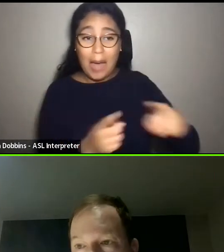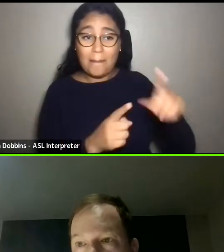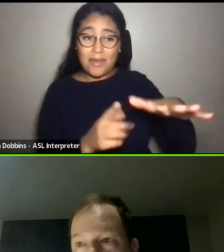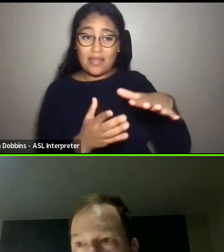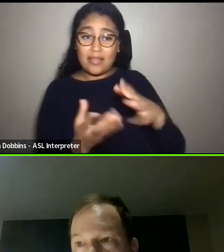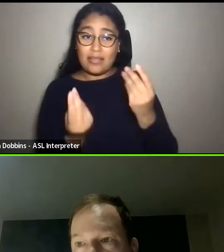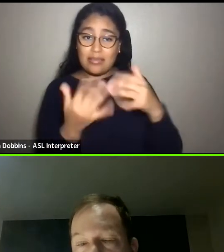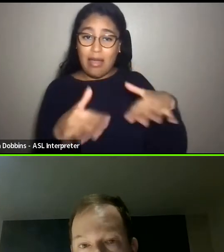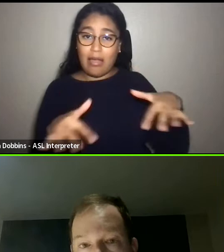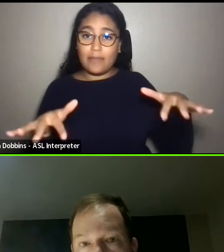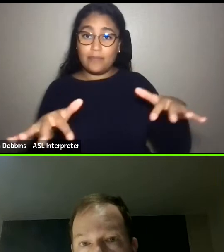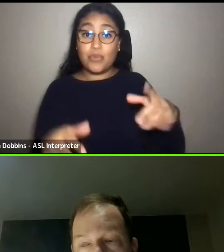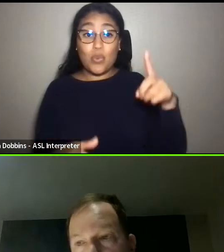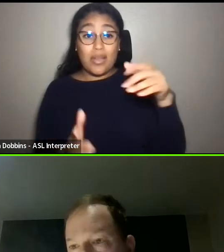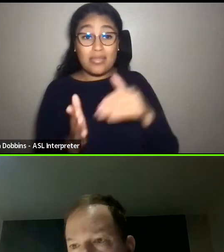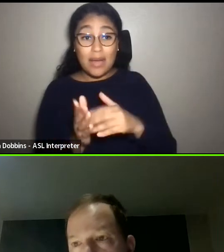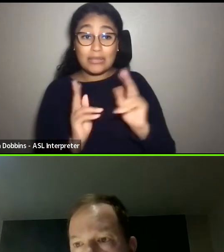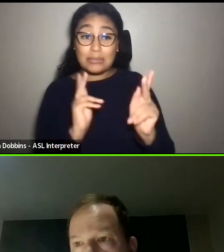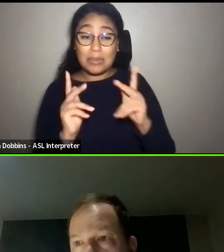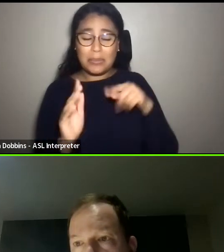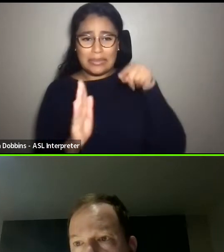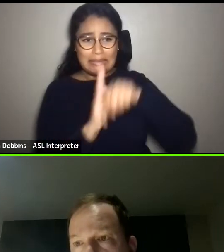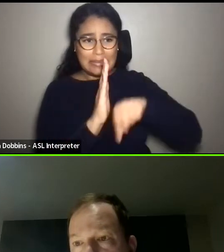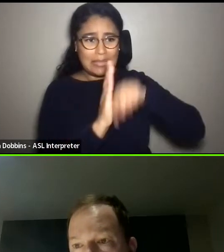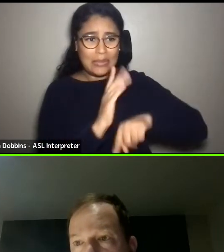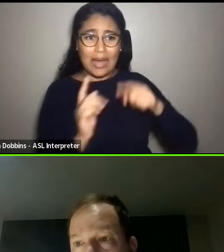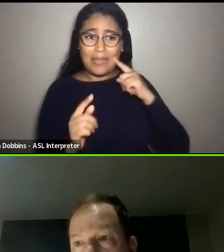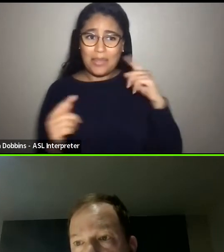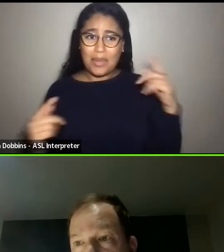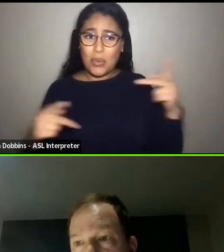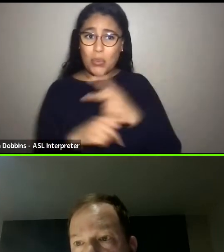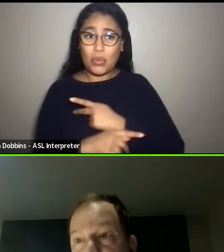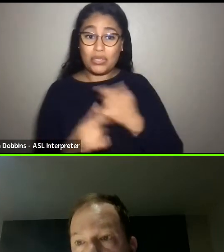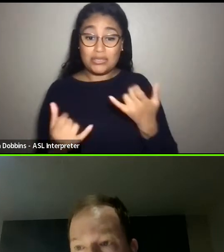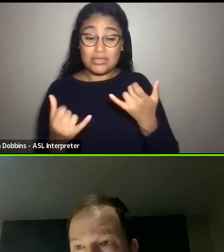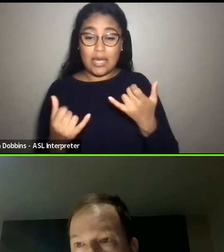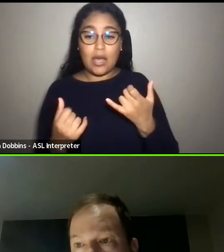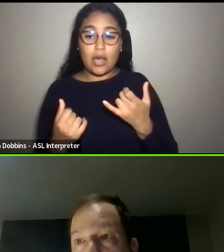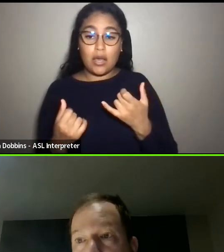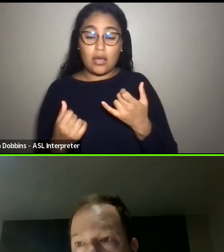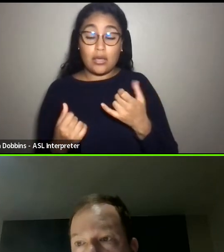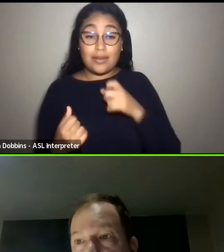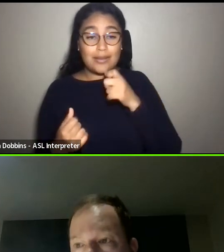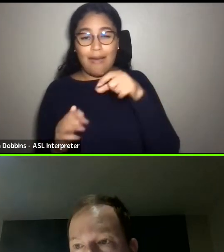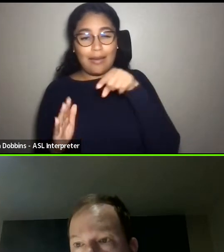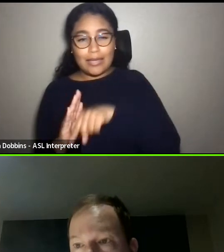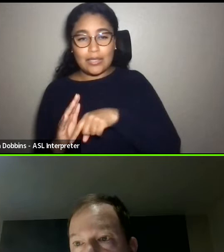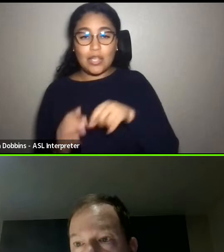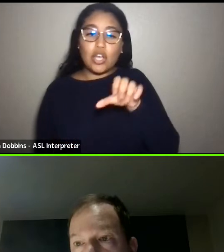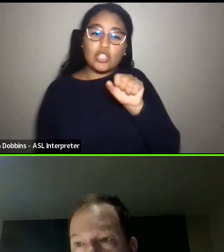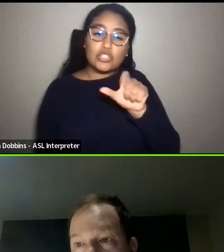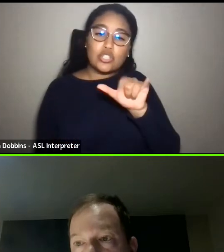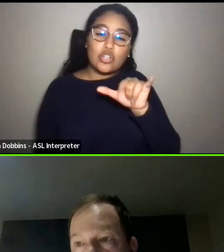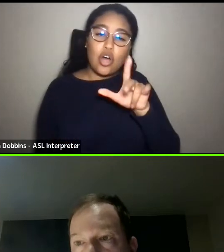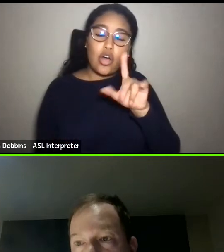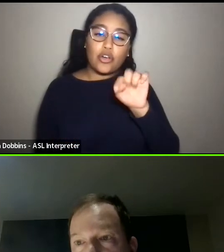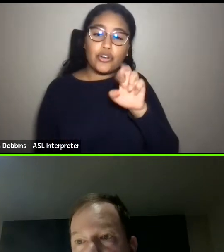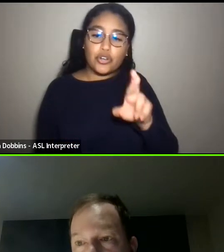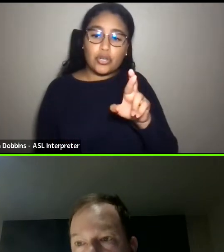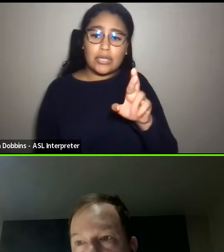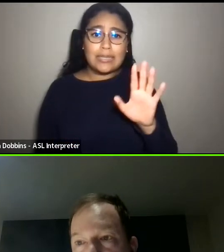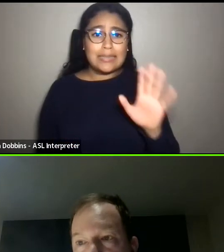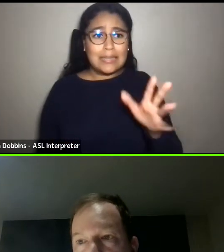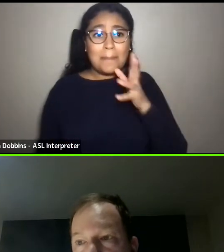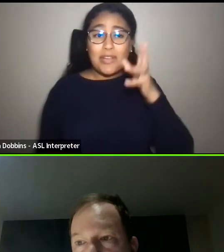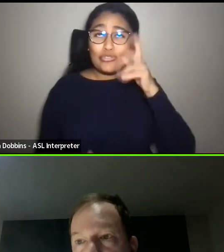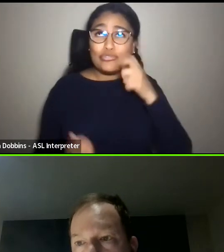More than 1,000 civilians slaughtered. I think it's a lot more at this point, not just killed, slaughtered. Parents butchered, using their bodies, trying to protect